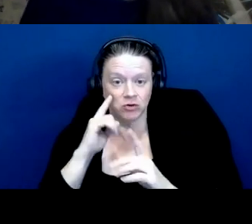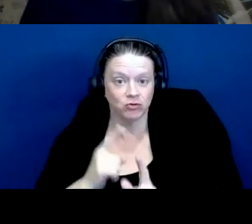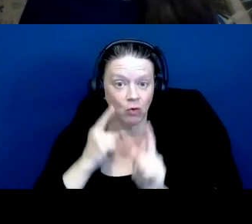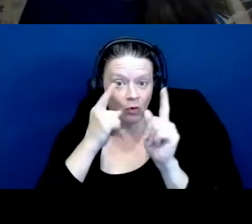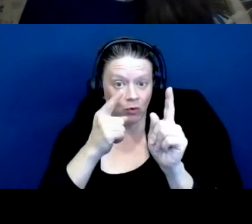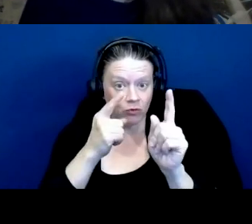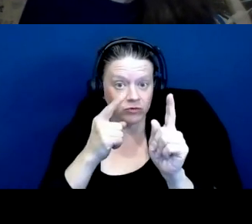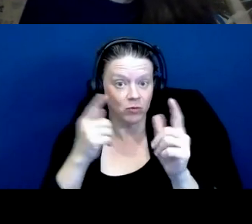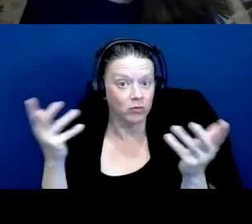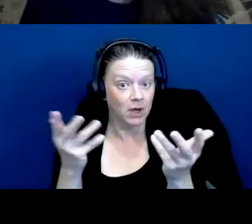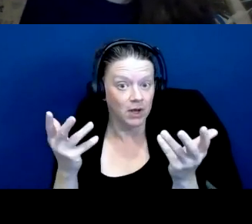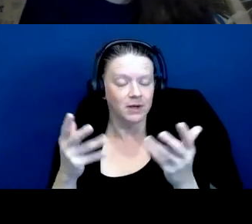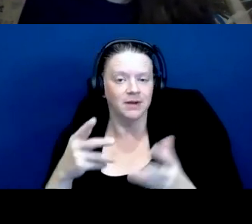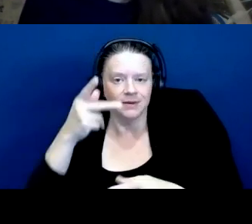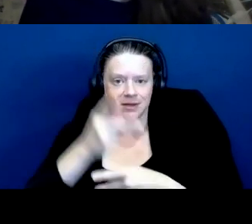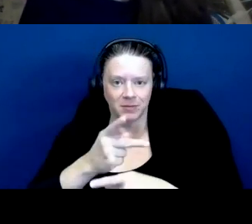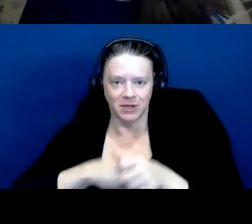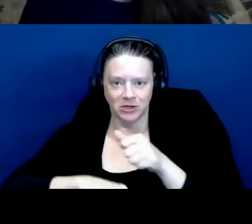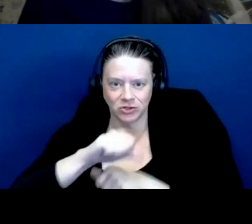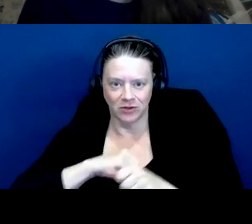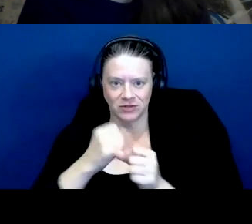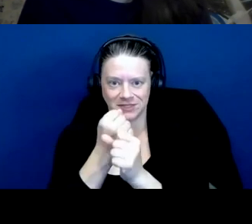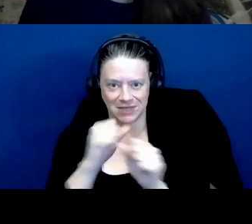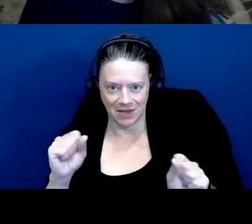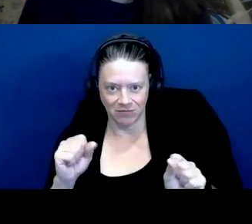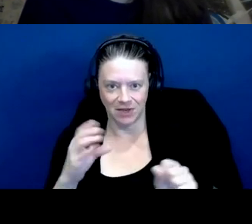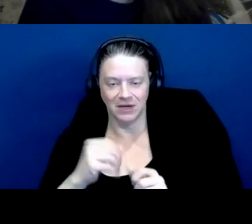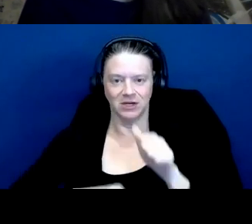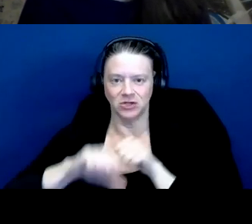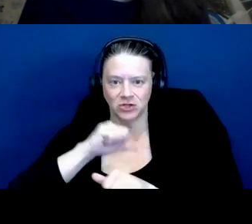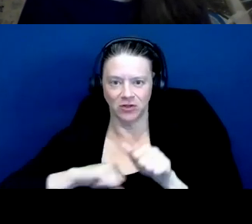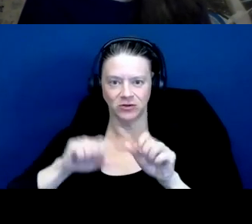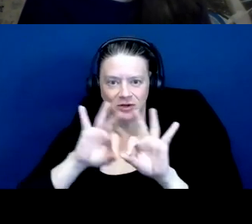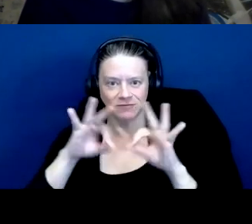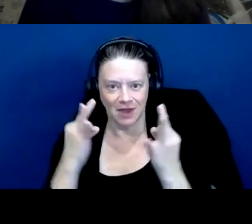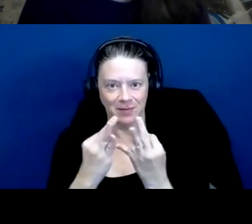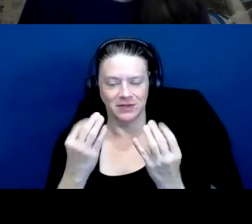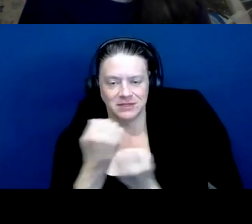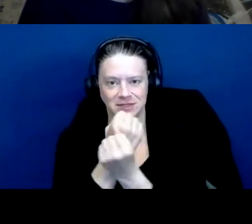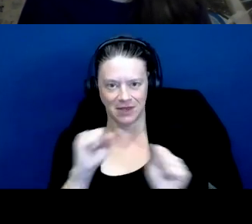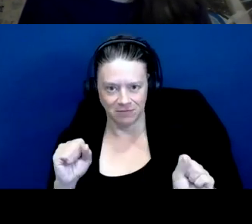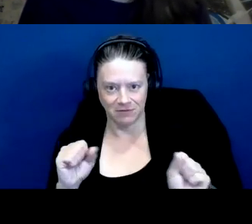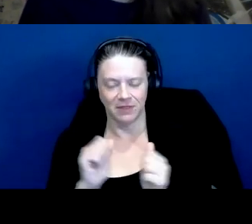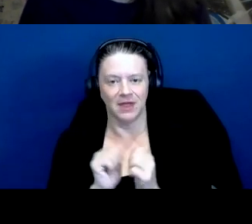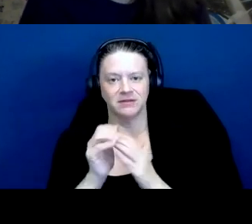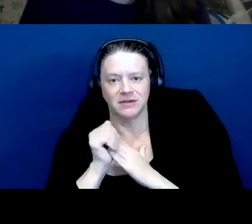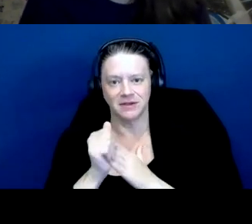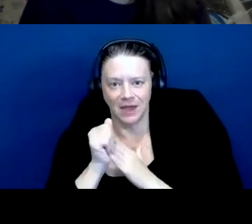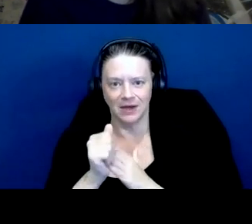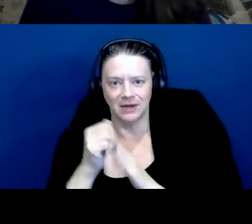around keeping each other safe and each other's families safe. And that is a guiding principle in the work that I